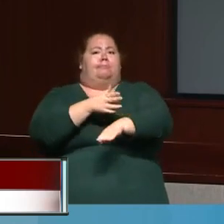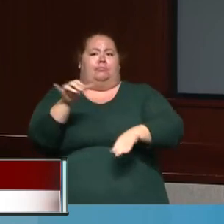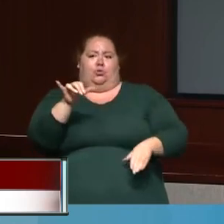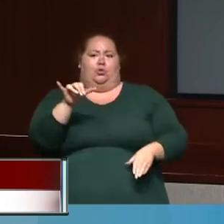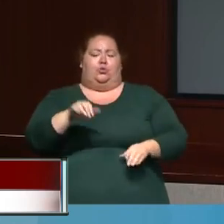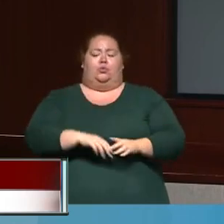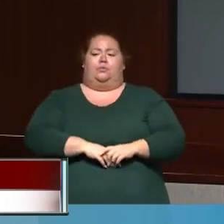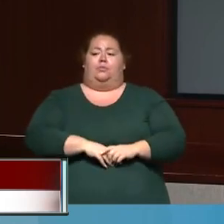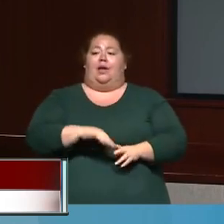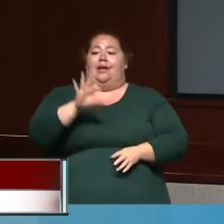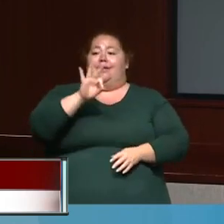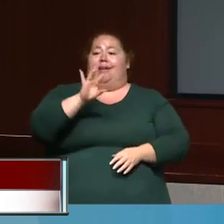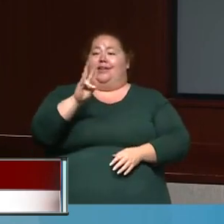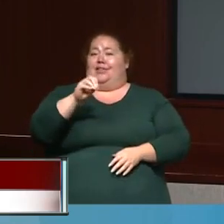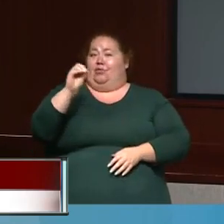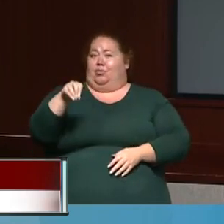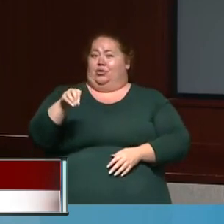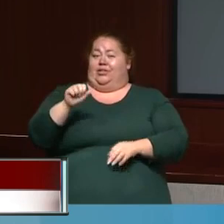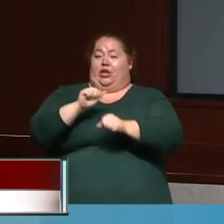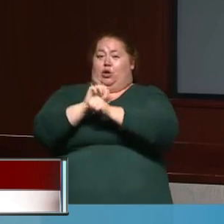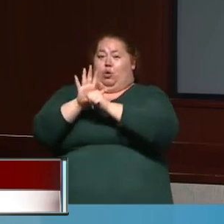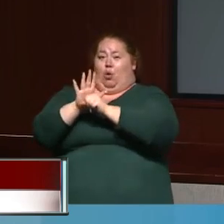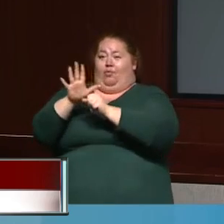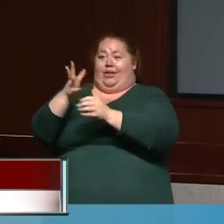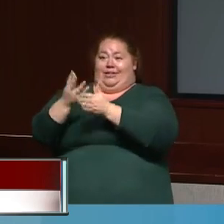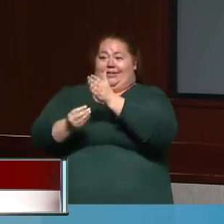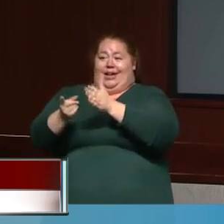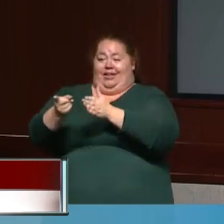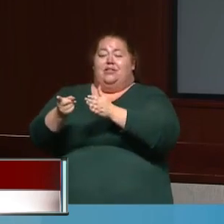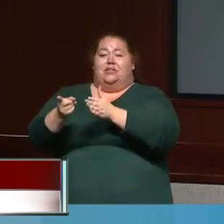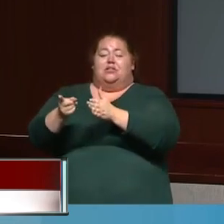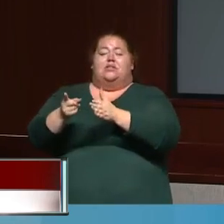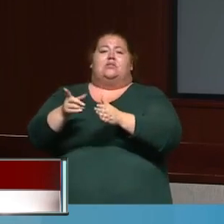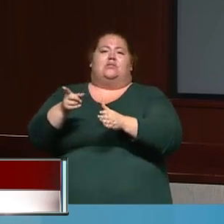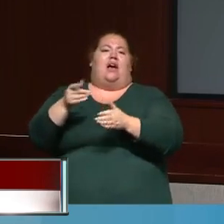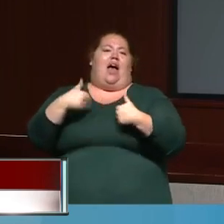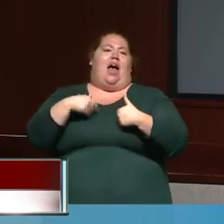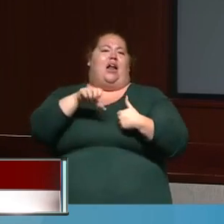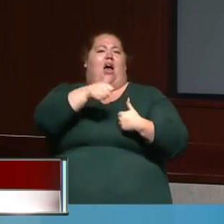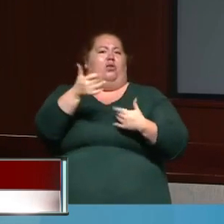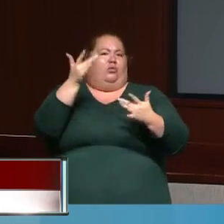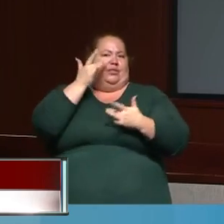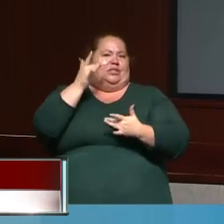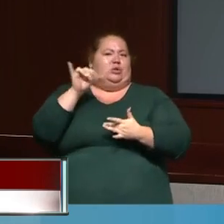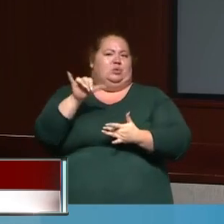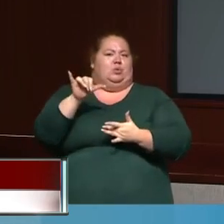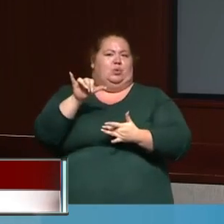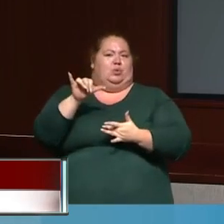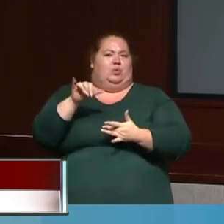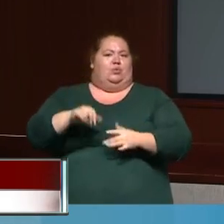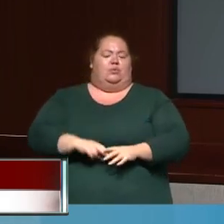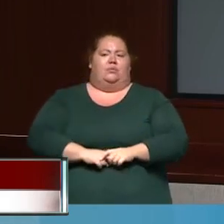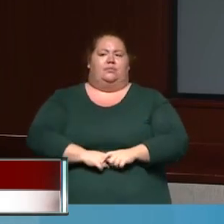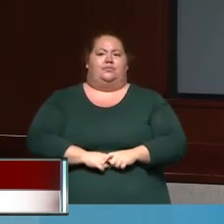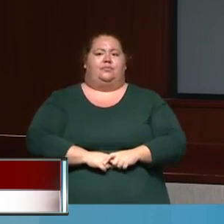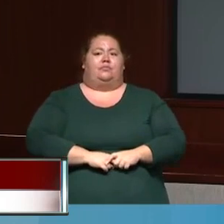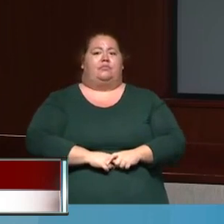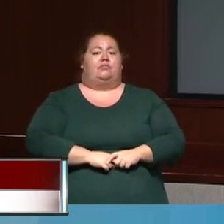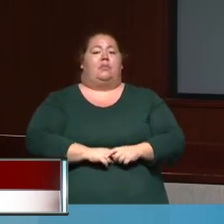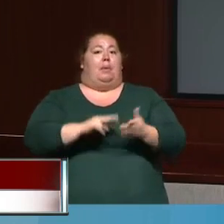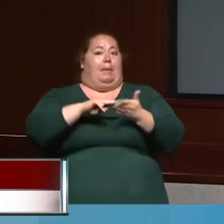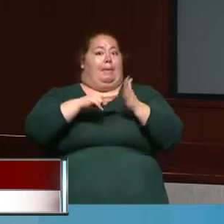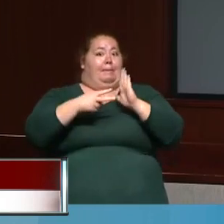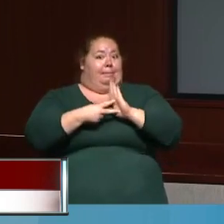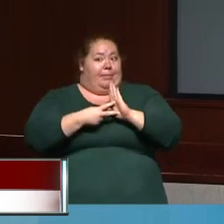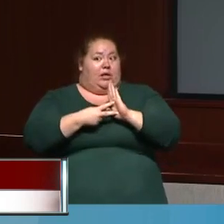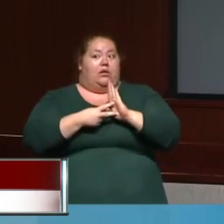97% of Kern's COVID deaths had at least one underlying health condition. This information tells us that you are significantly less likely